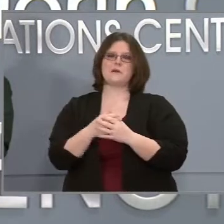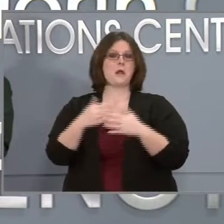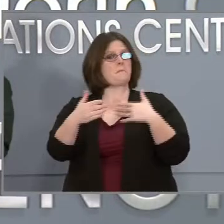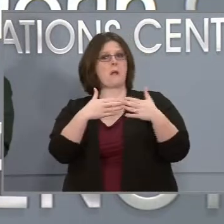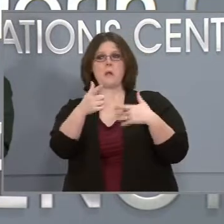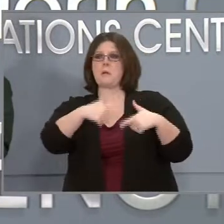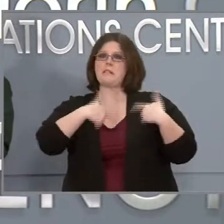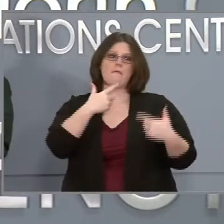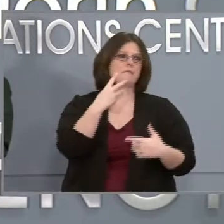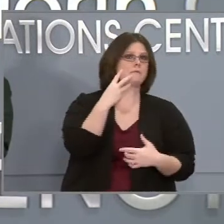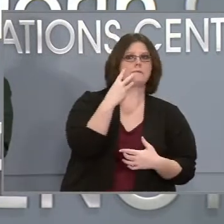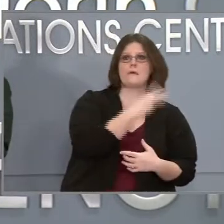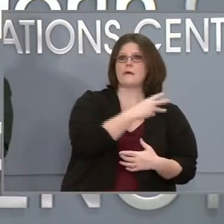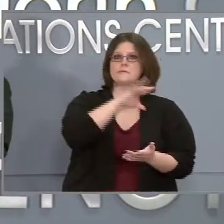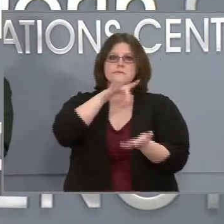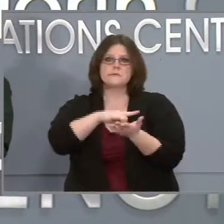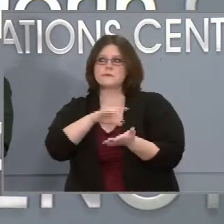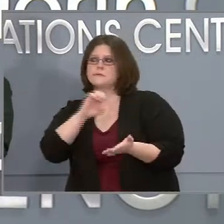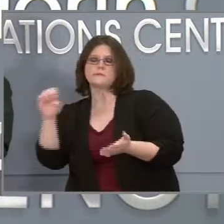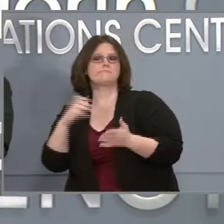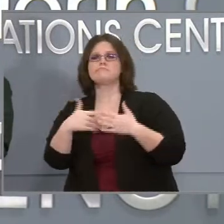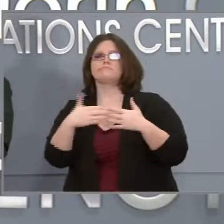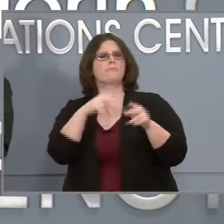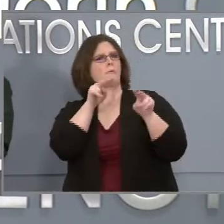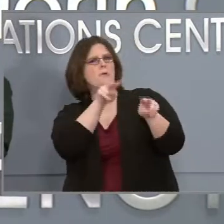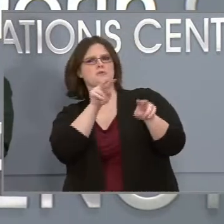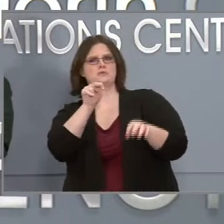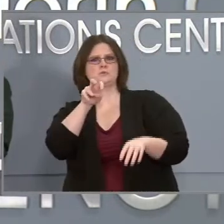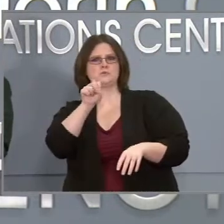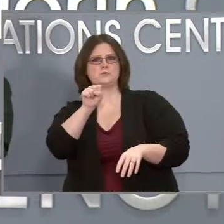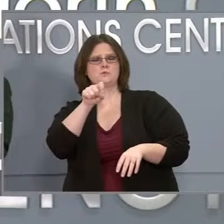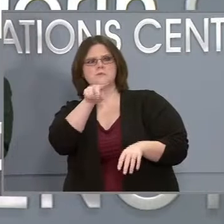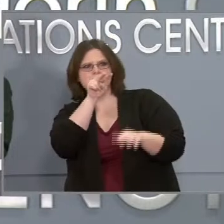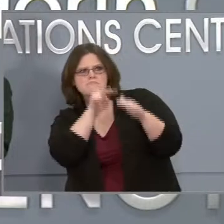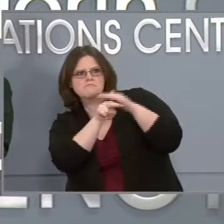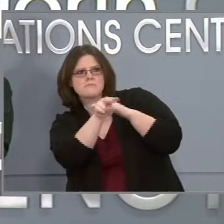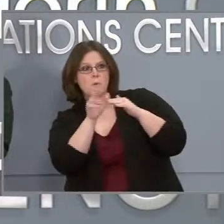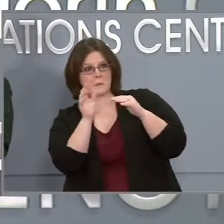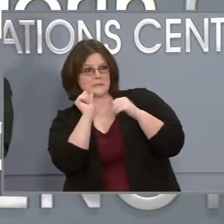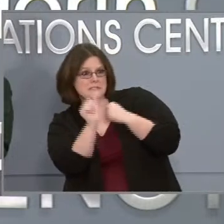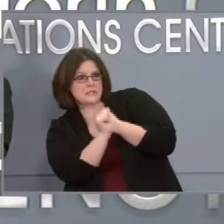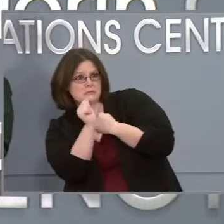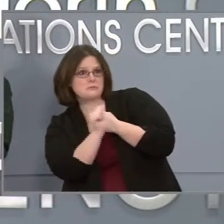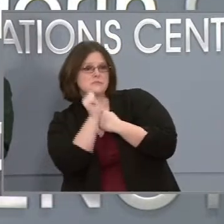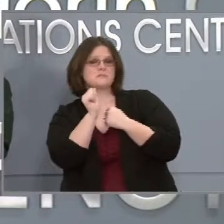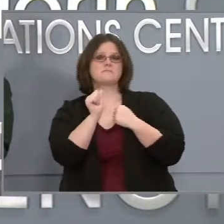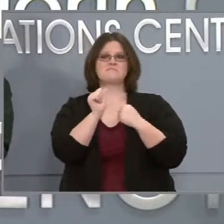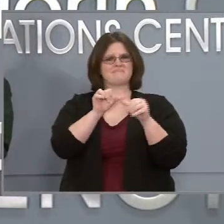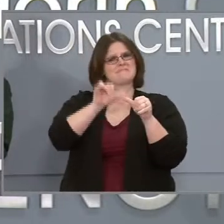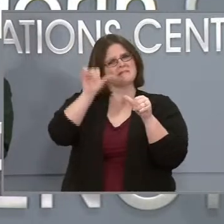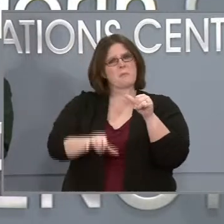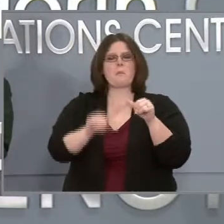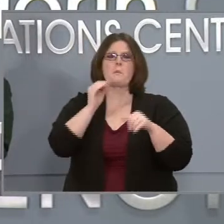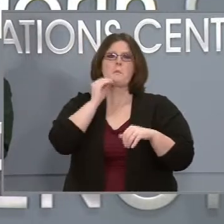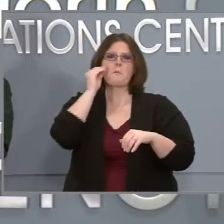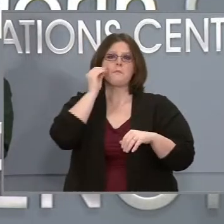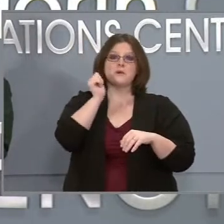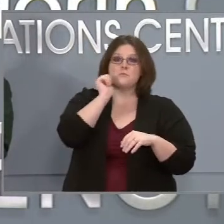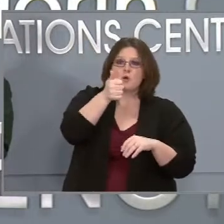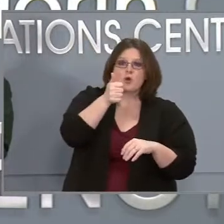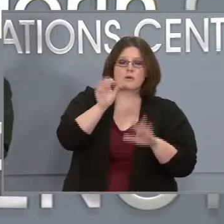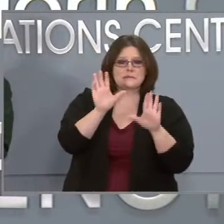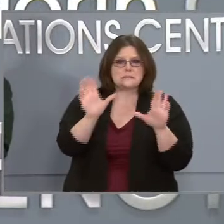and to know whether it's too dangerous to go out. Plan to stay home tomorrow, Sunday. Today,